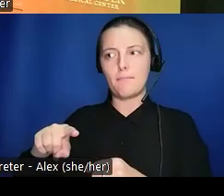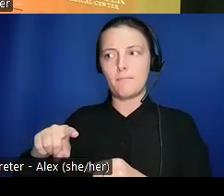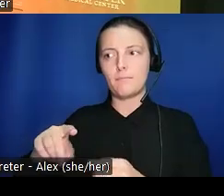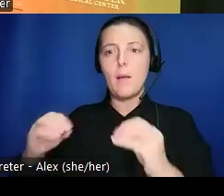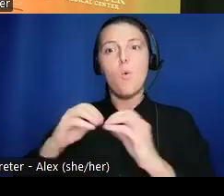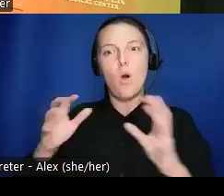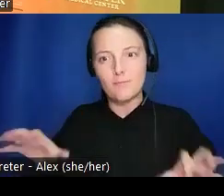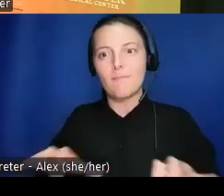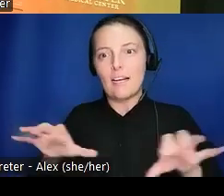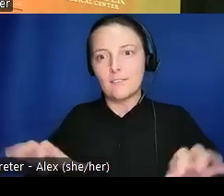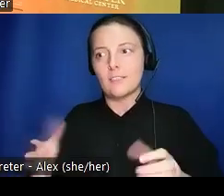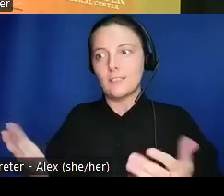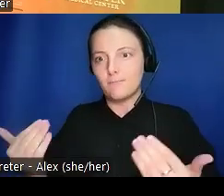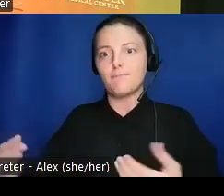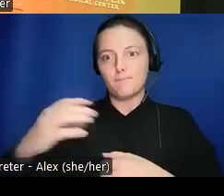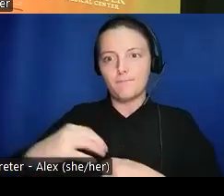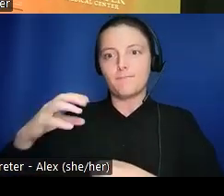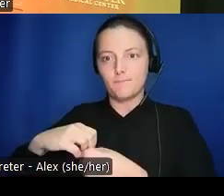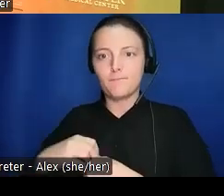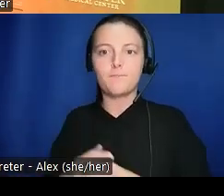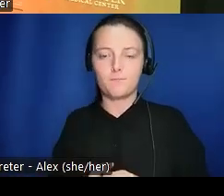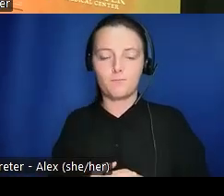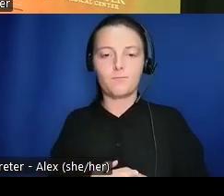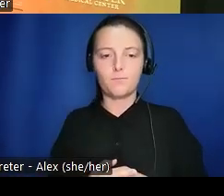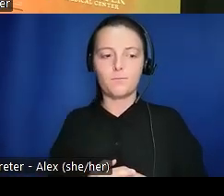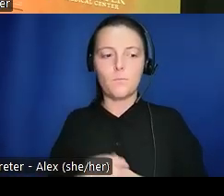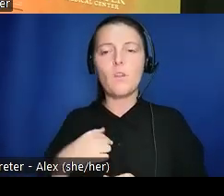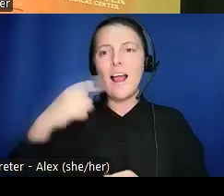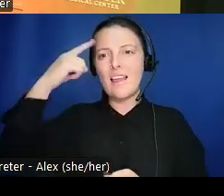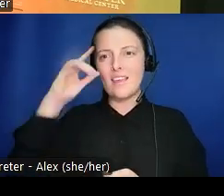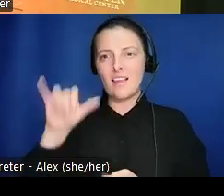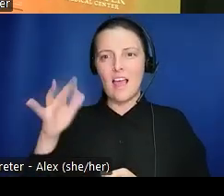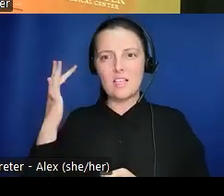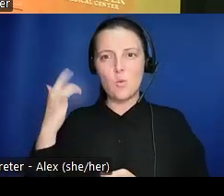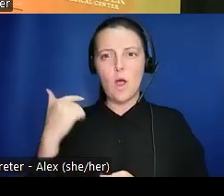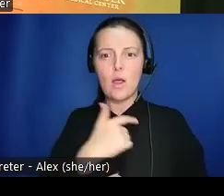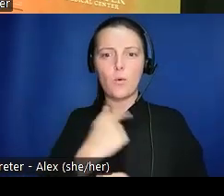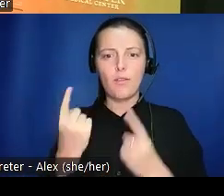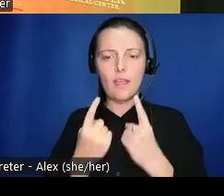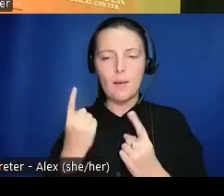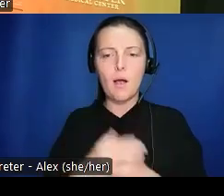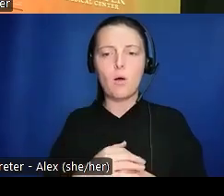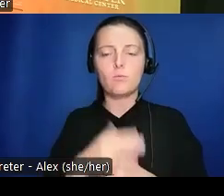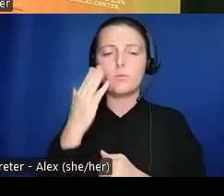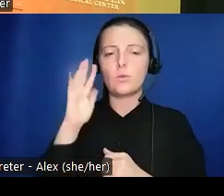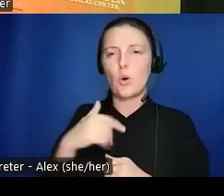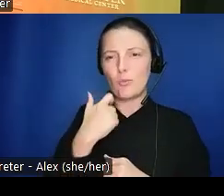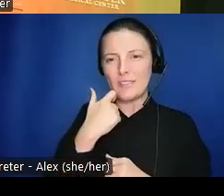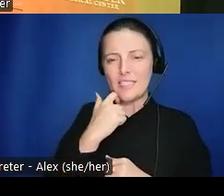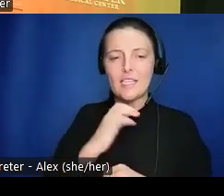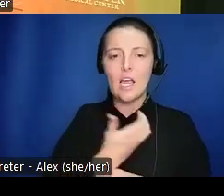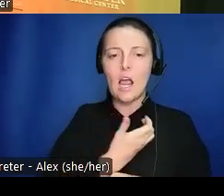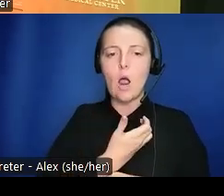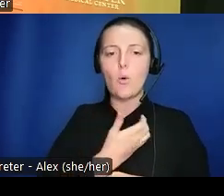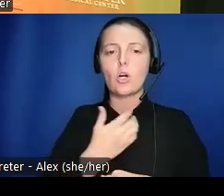I think that's why we are also thinking about, as you know, recently our Office of DICE have shifted